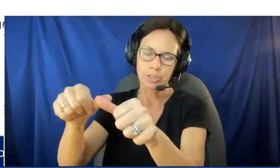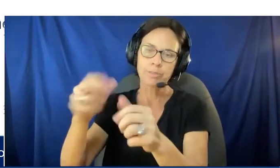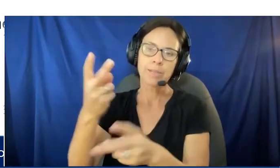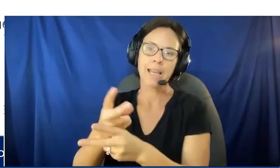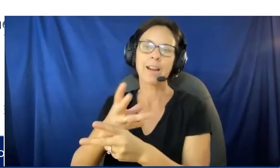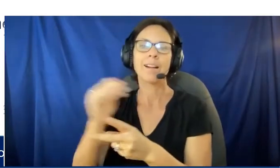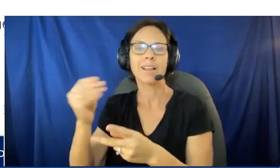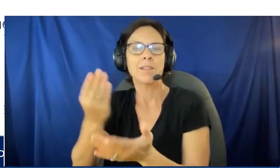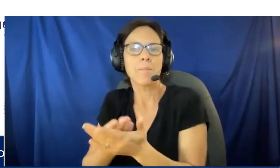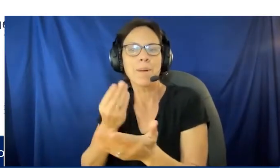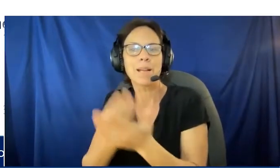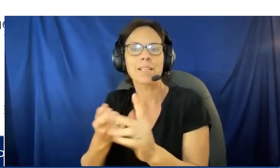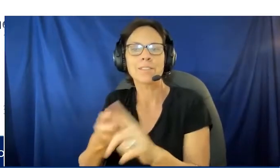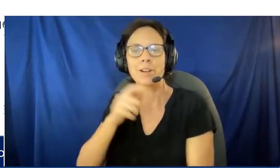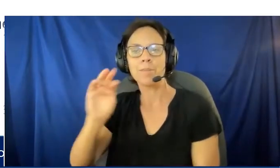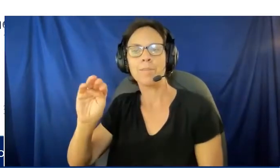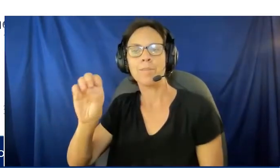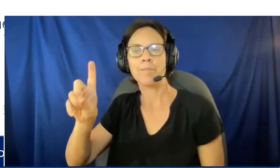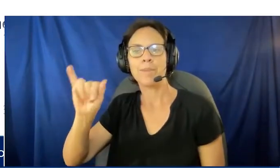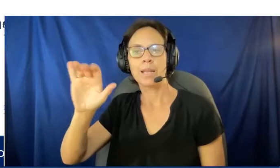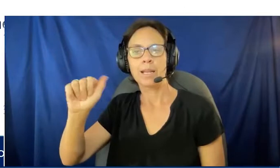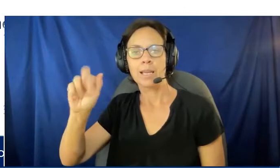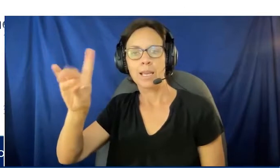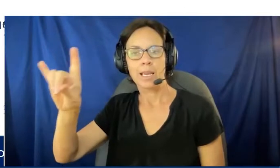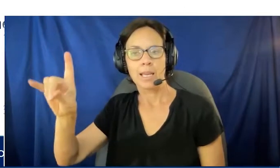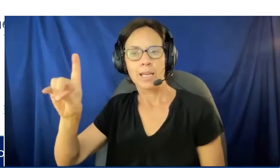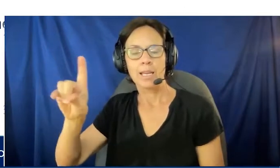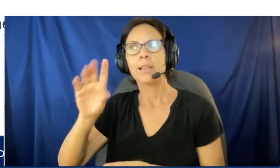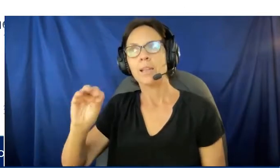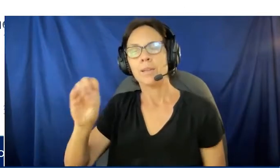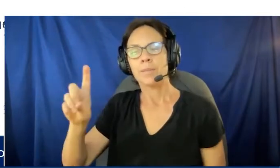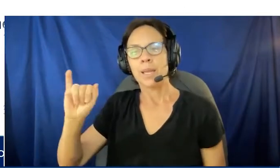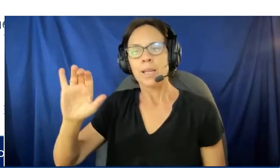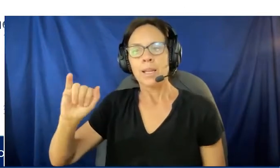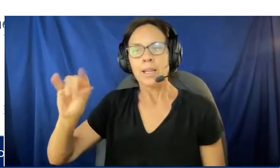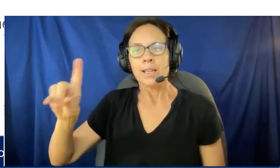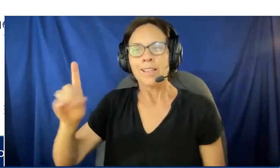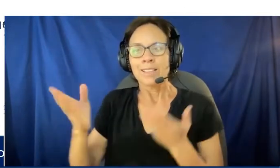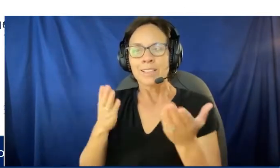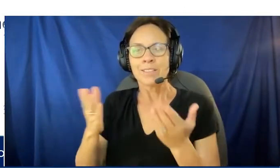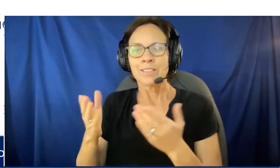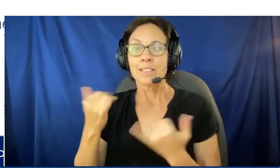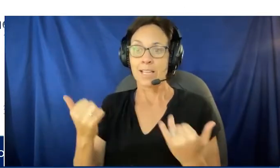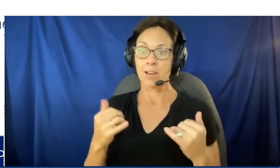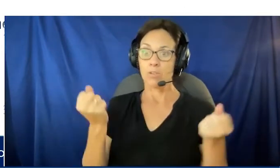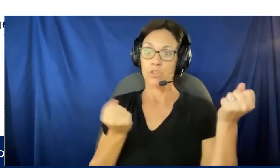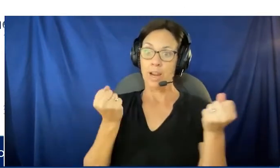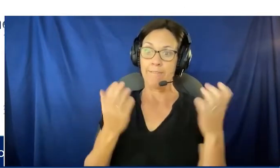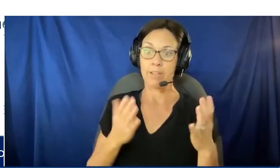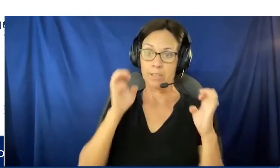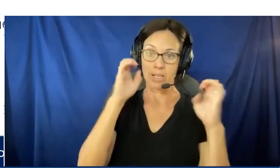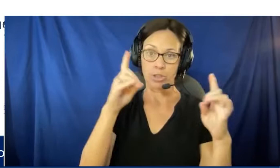Medicaid services. As far as driver education and